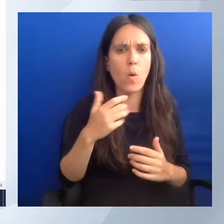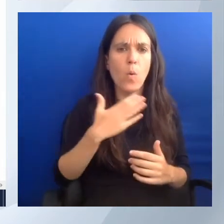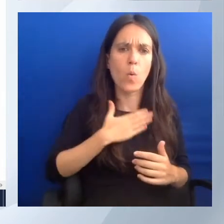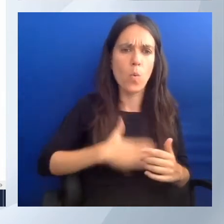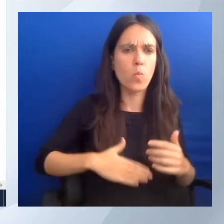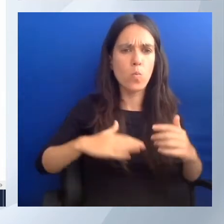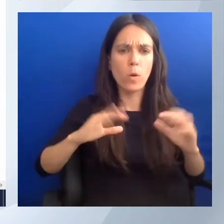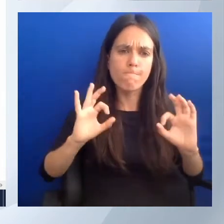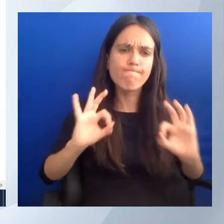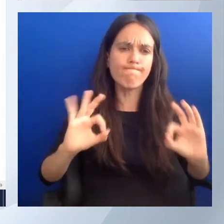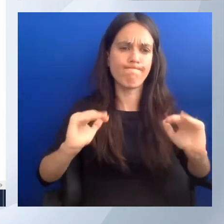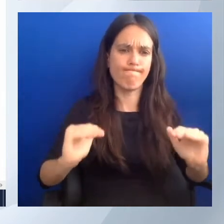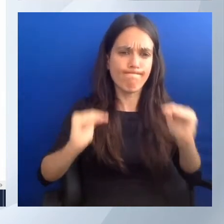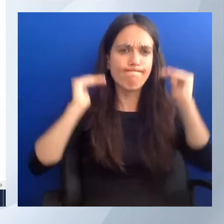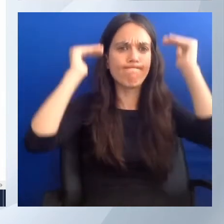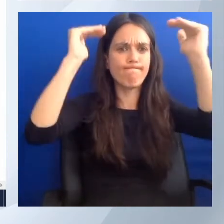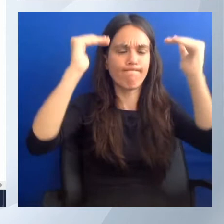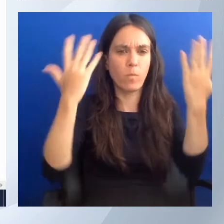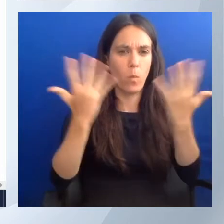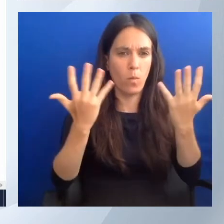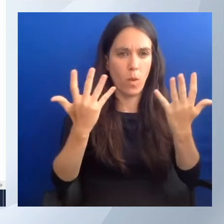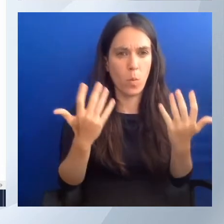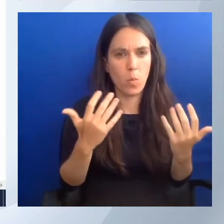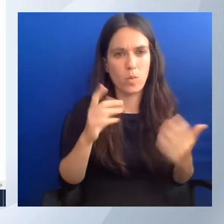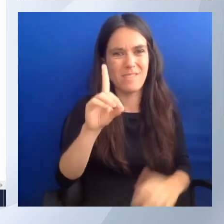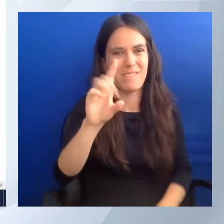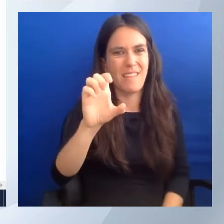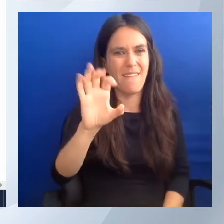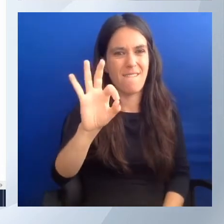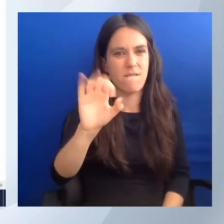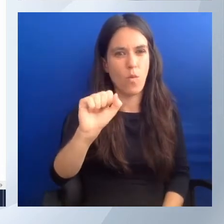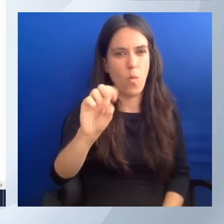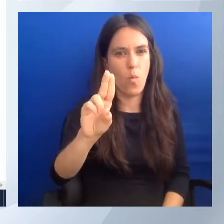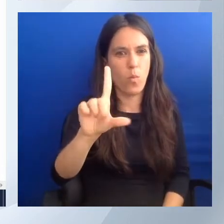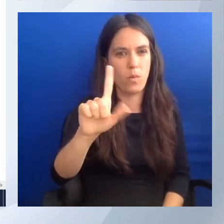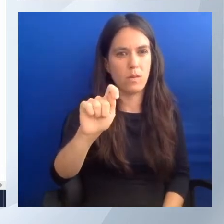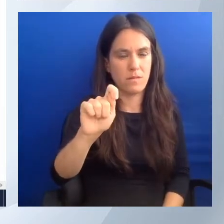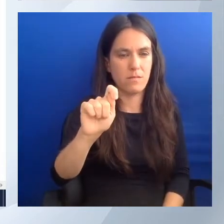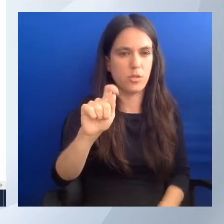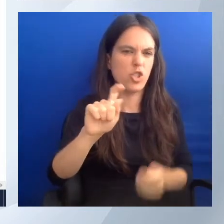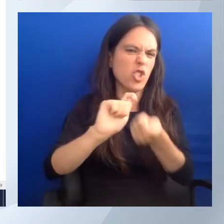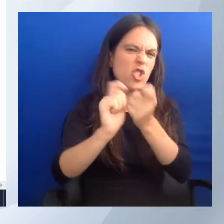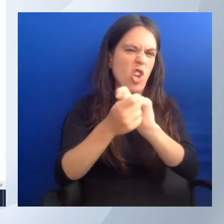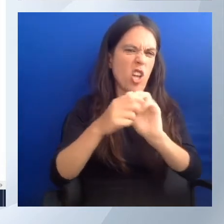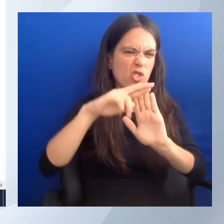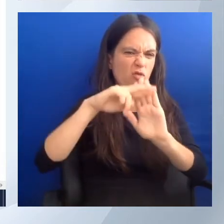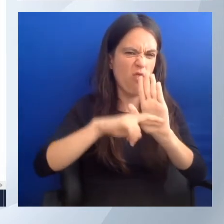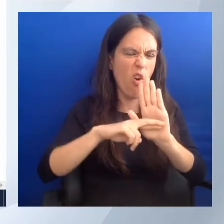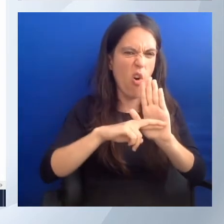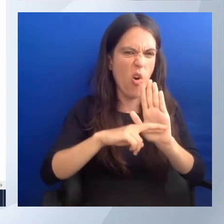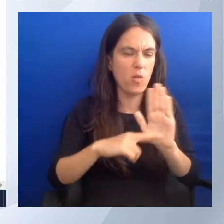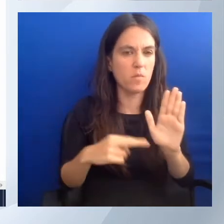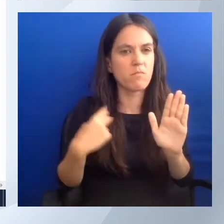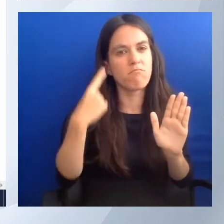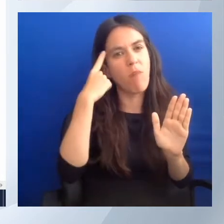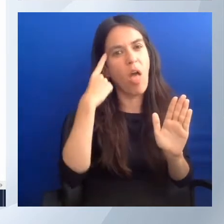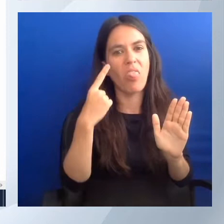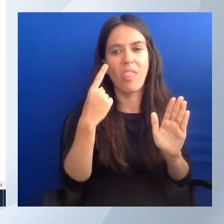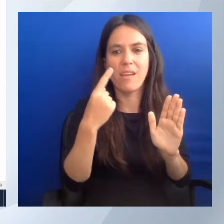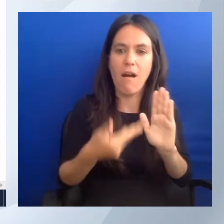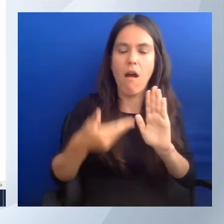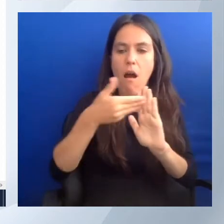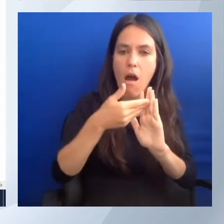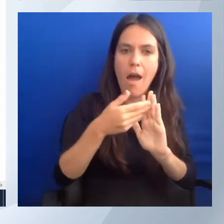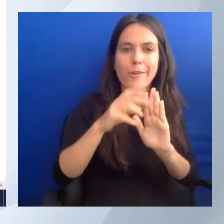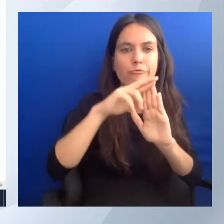for. General web delivery is the default one. You can change the rules engine, so you can add custom rules if you